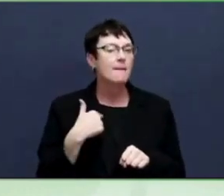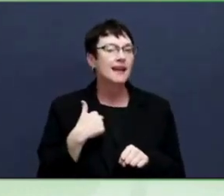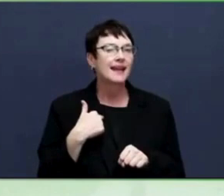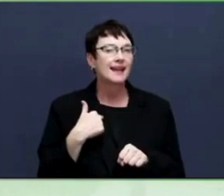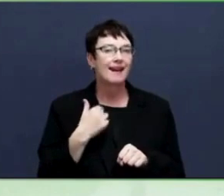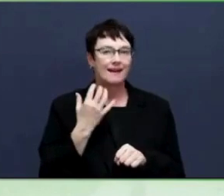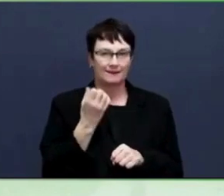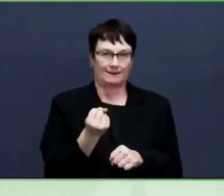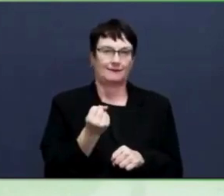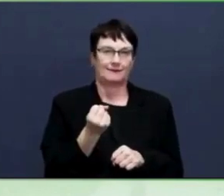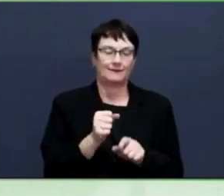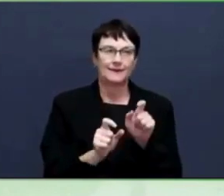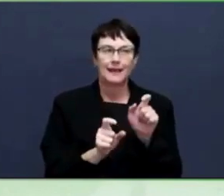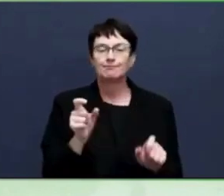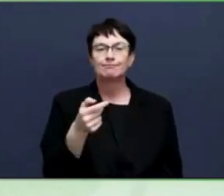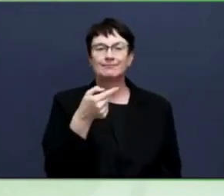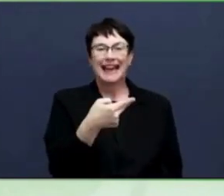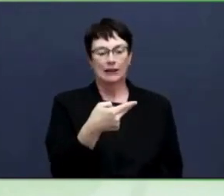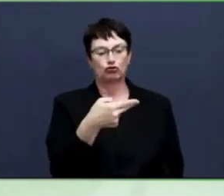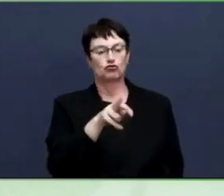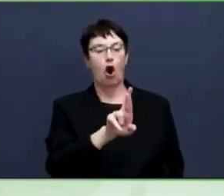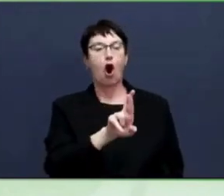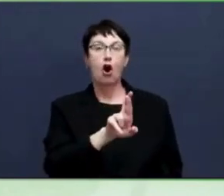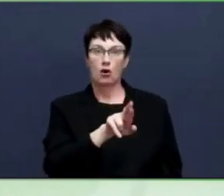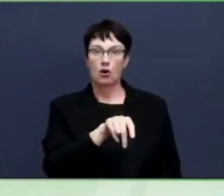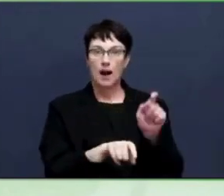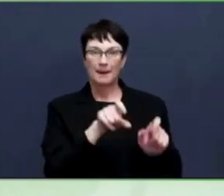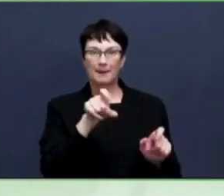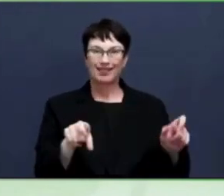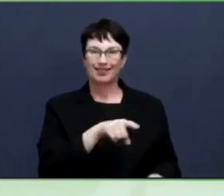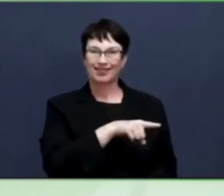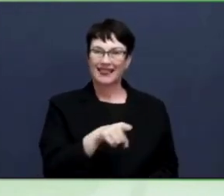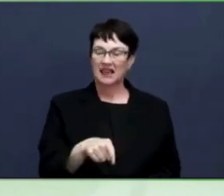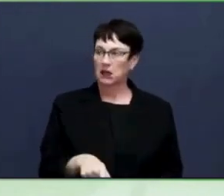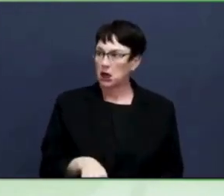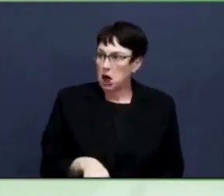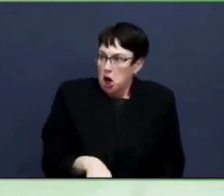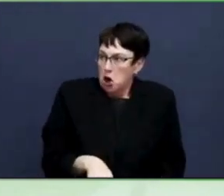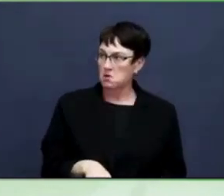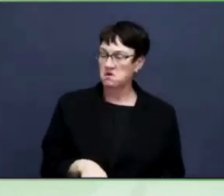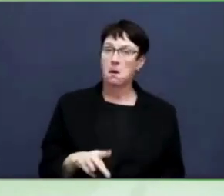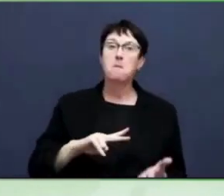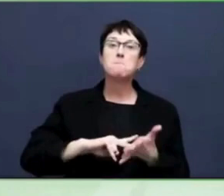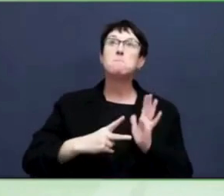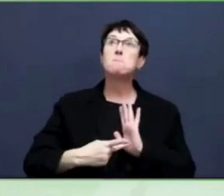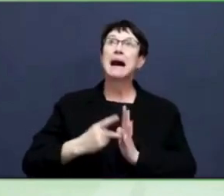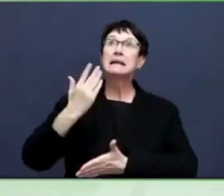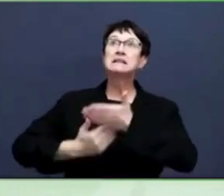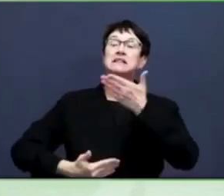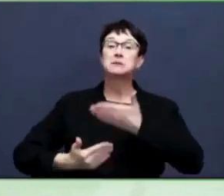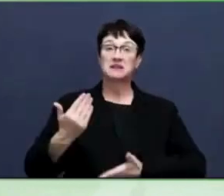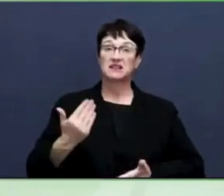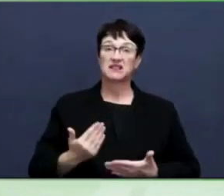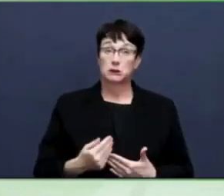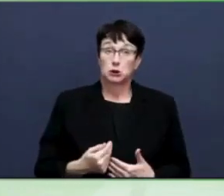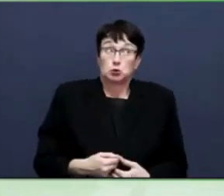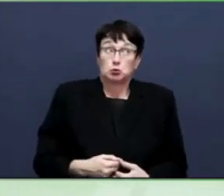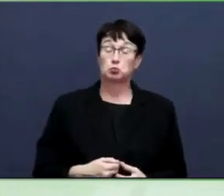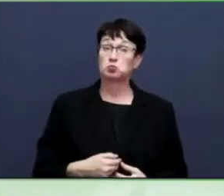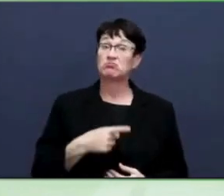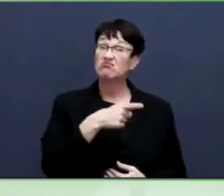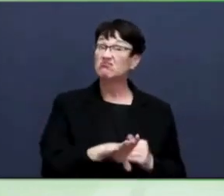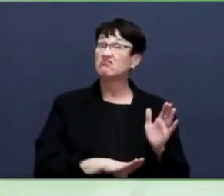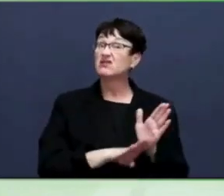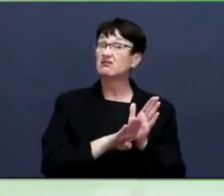trained HR people who do not understand disability discrimination, purchasing technology developed by people who do not